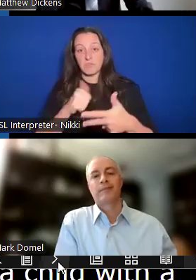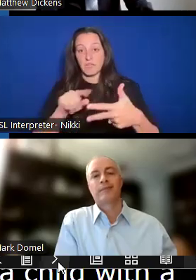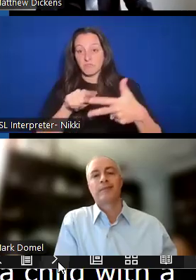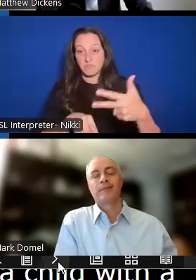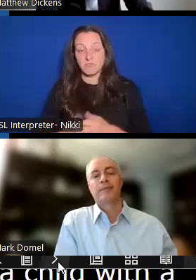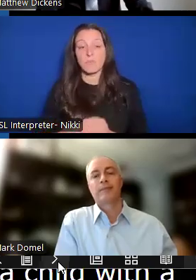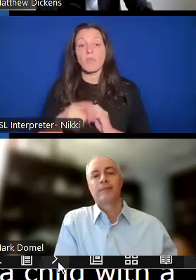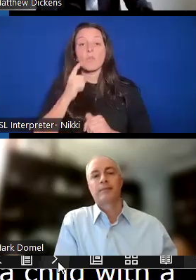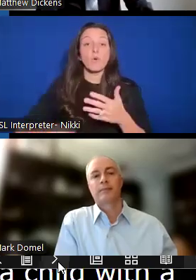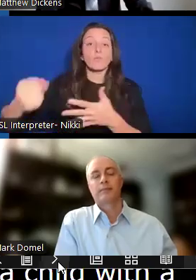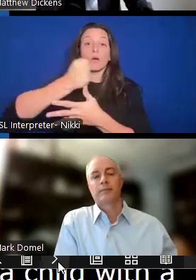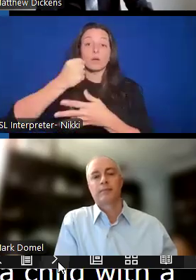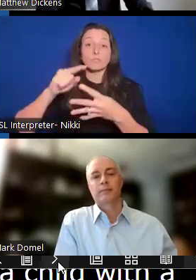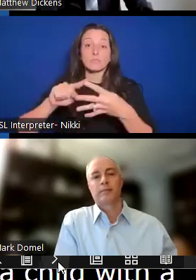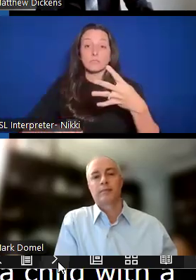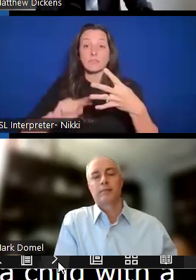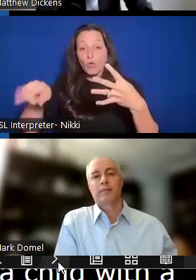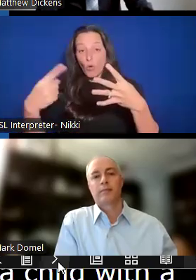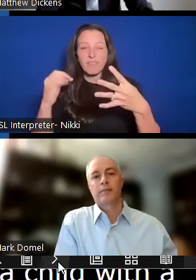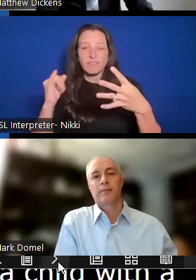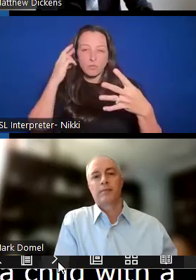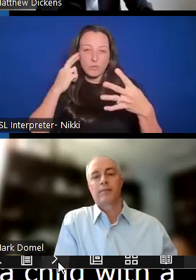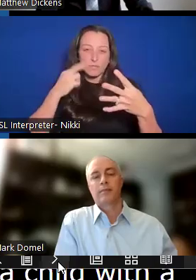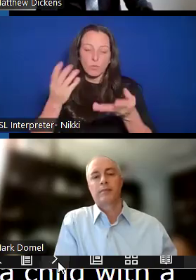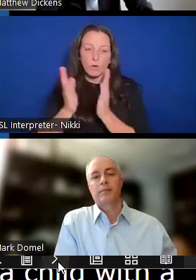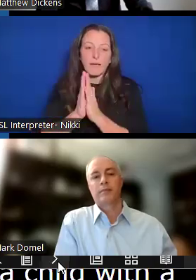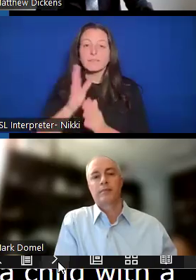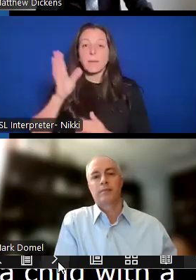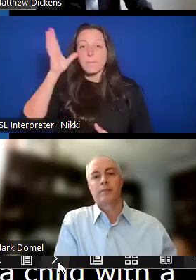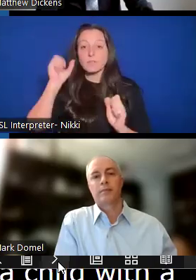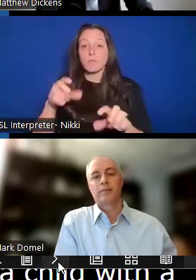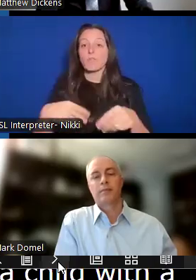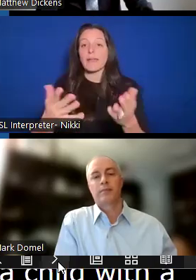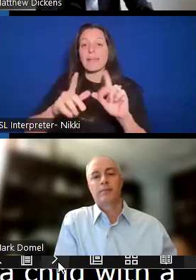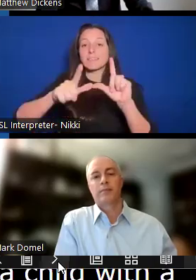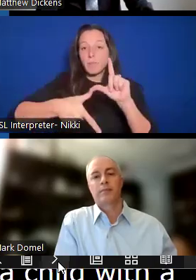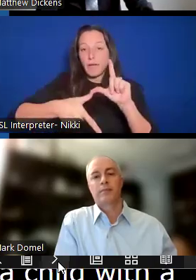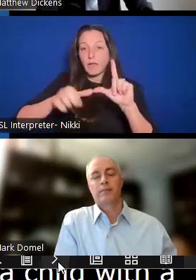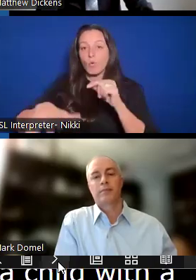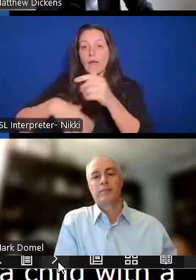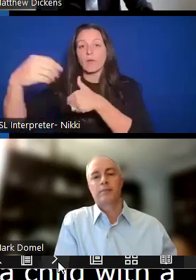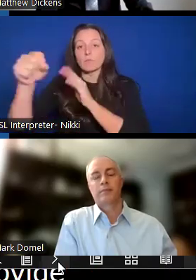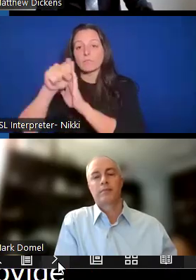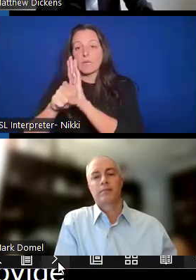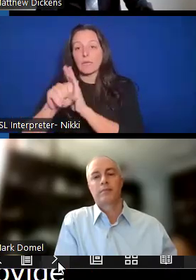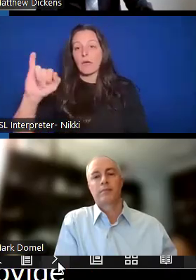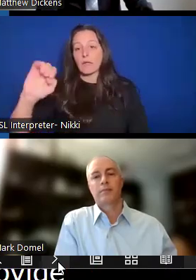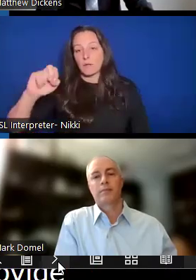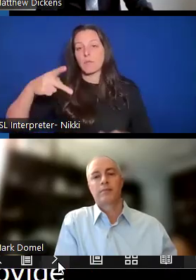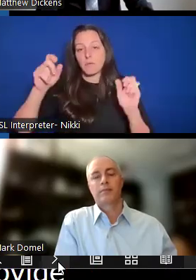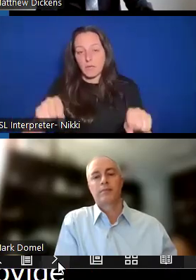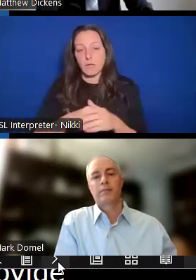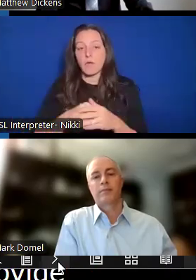For prioritization only purposes, parents can provide an expired or out-of-state IEP, a full